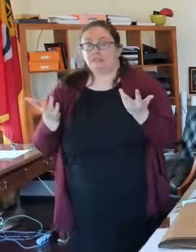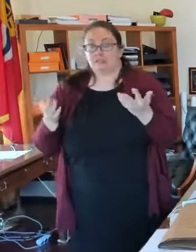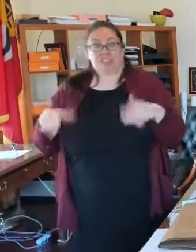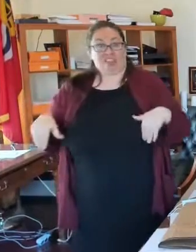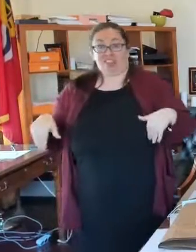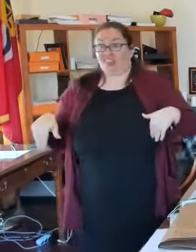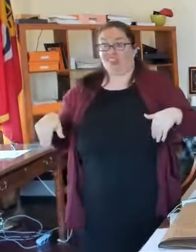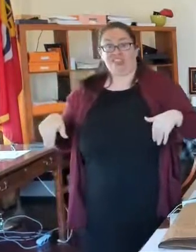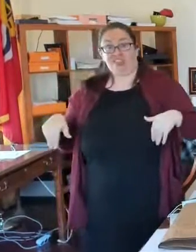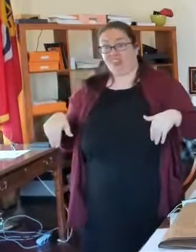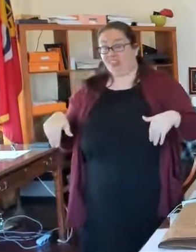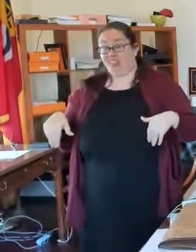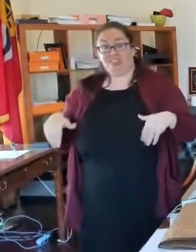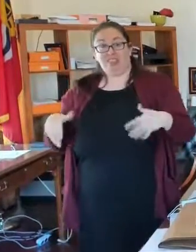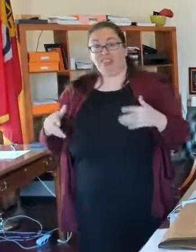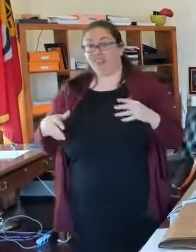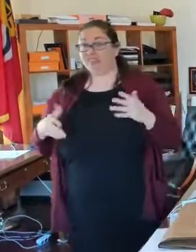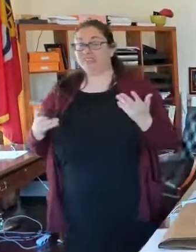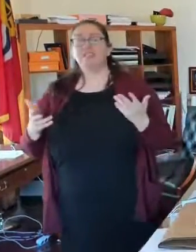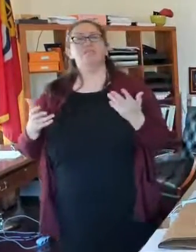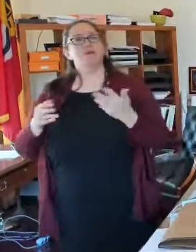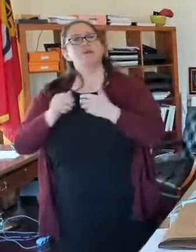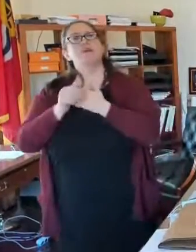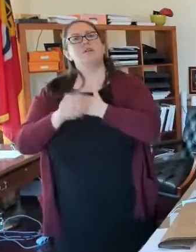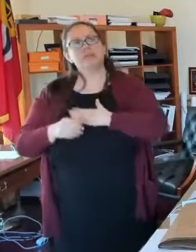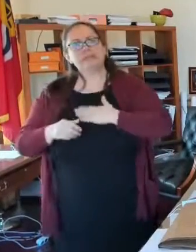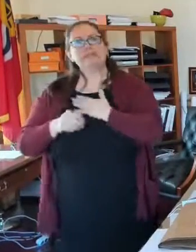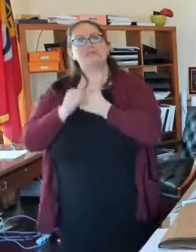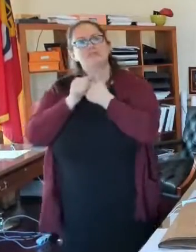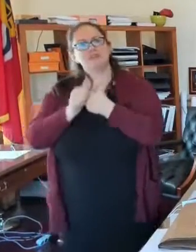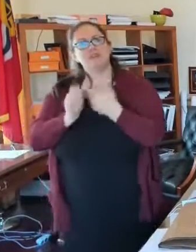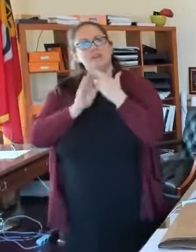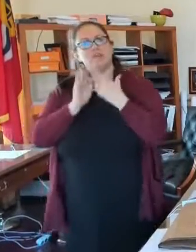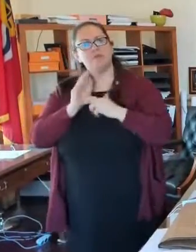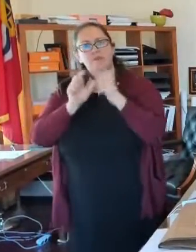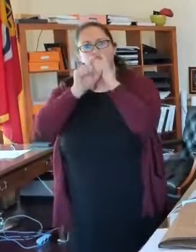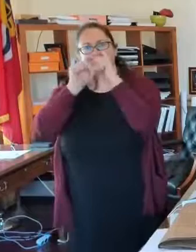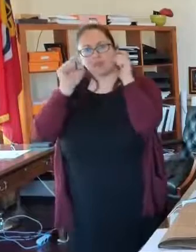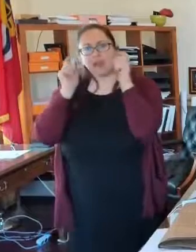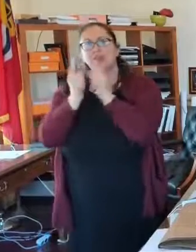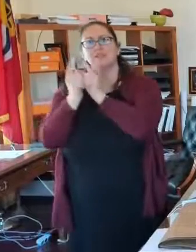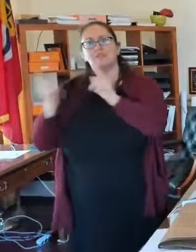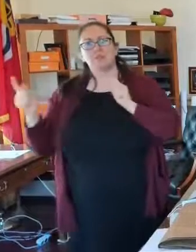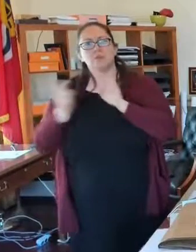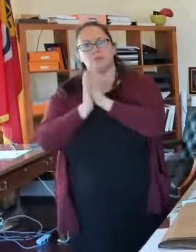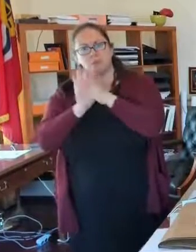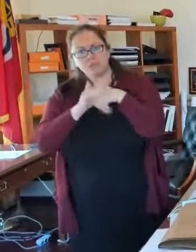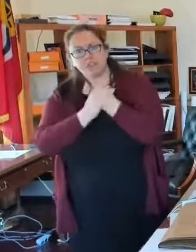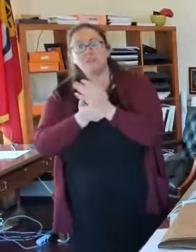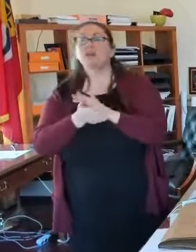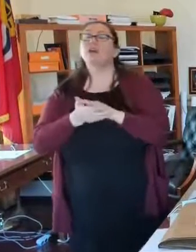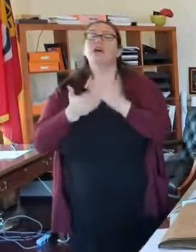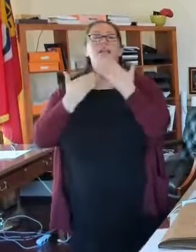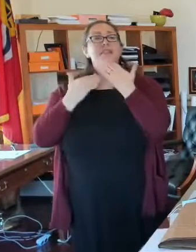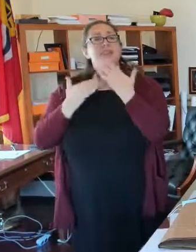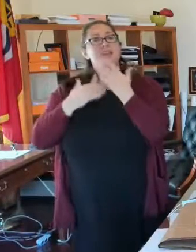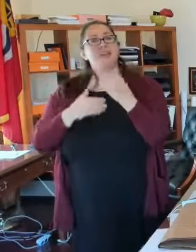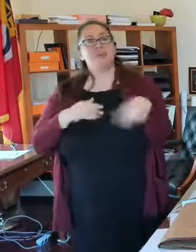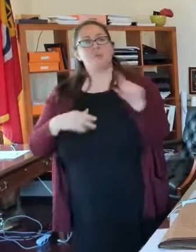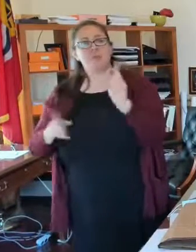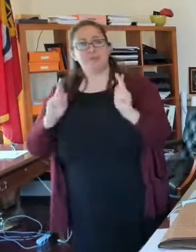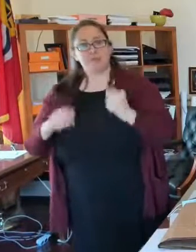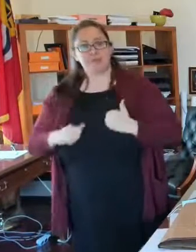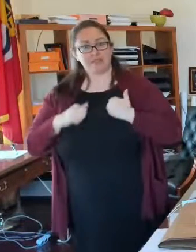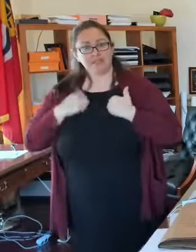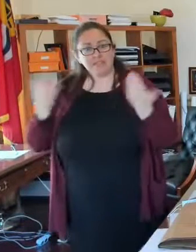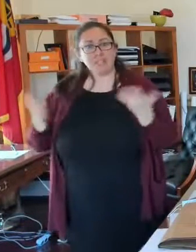yet. So please stick with the mitigation strategies. And thank you to all of the residents and the businesses, both of